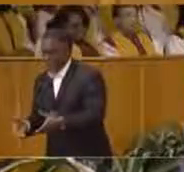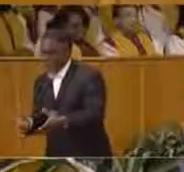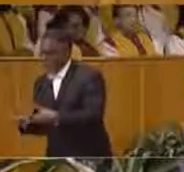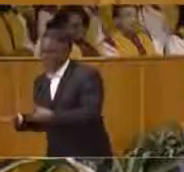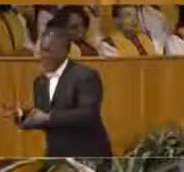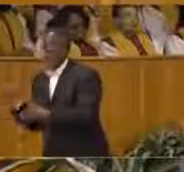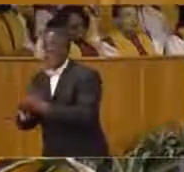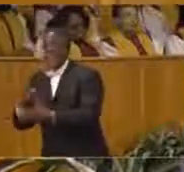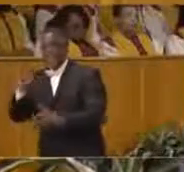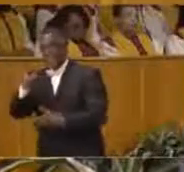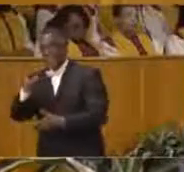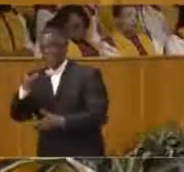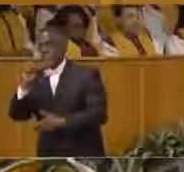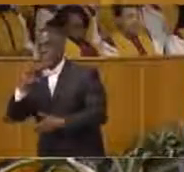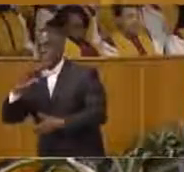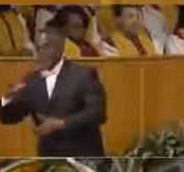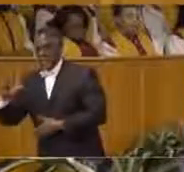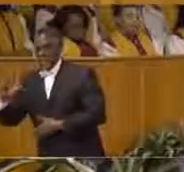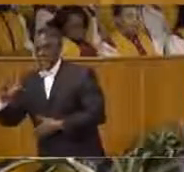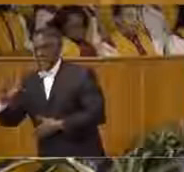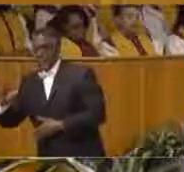Somebody say, that's stealing.